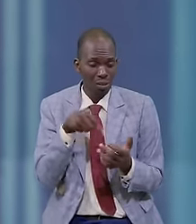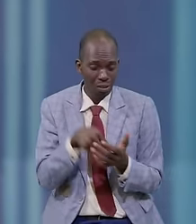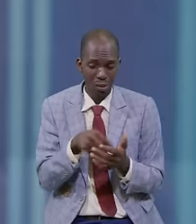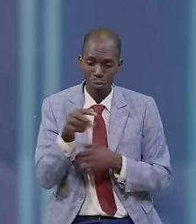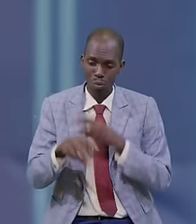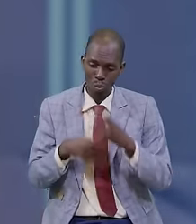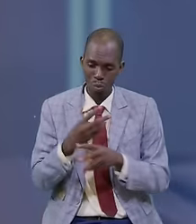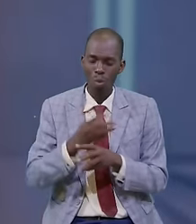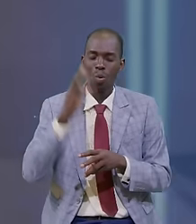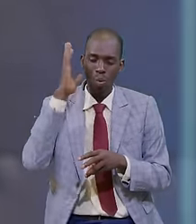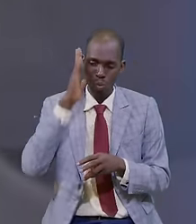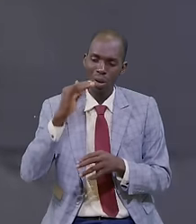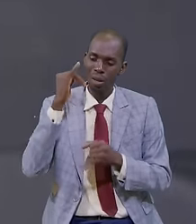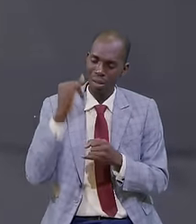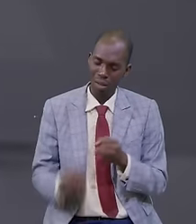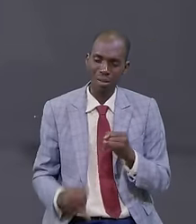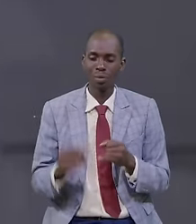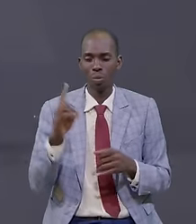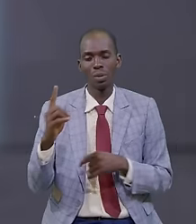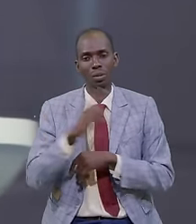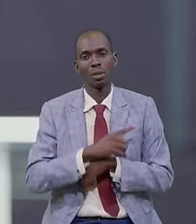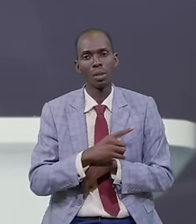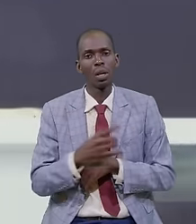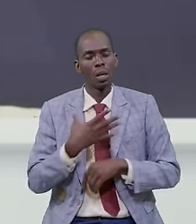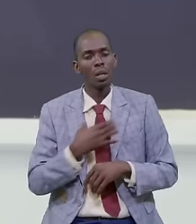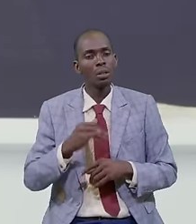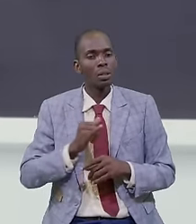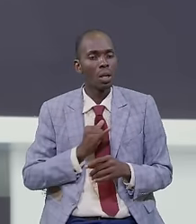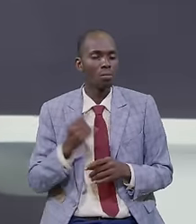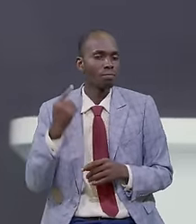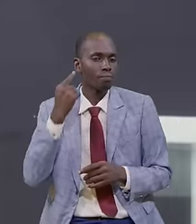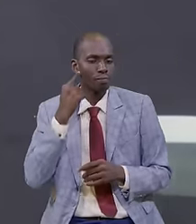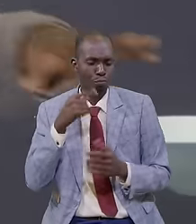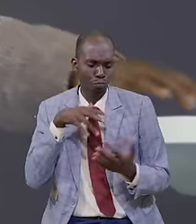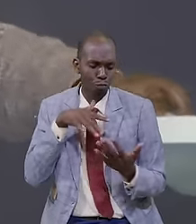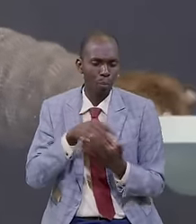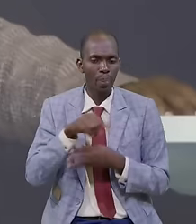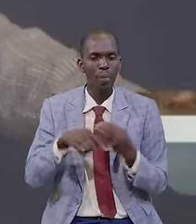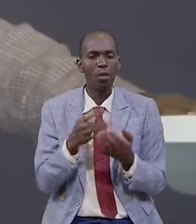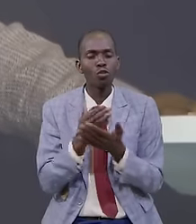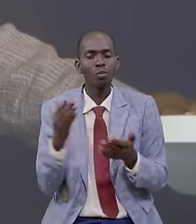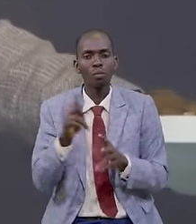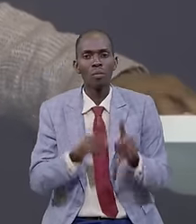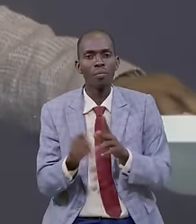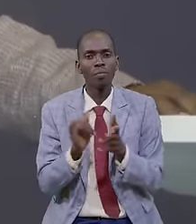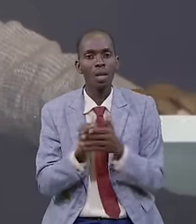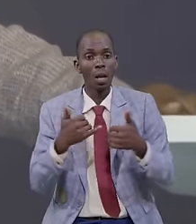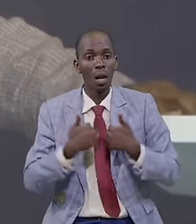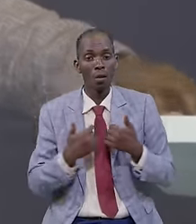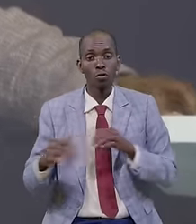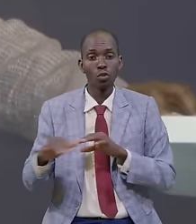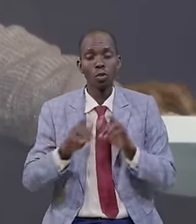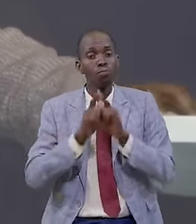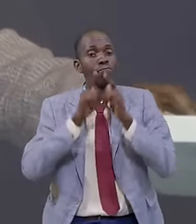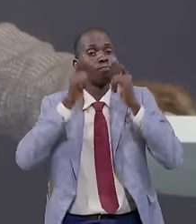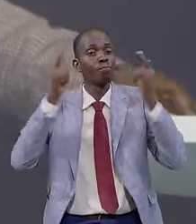I reach that the people who had made something great here on earth,